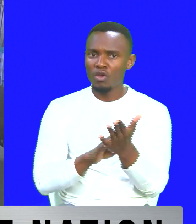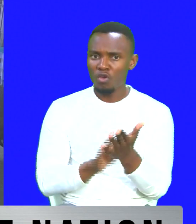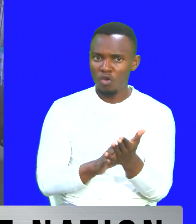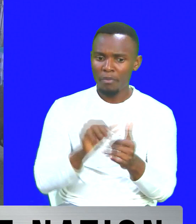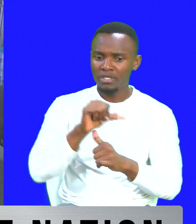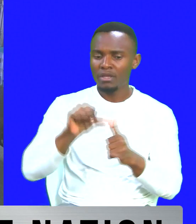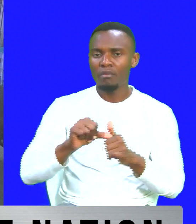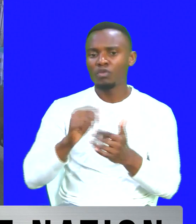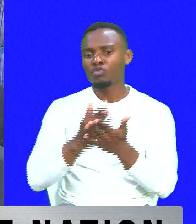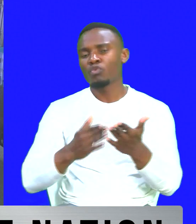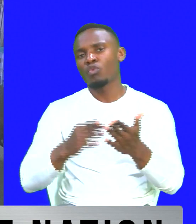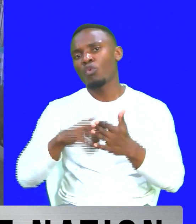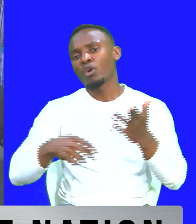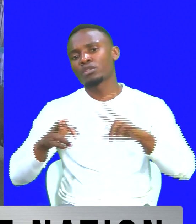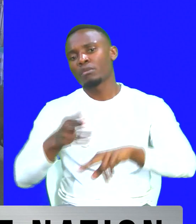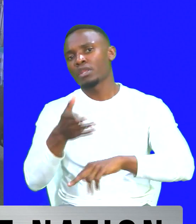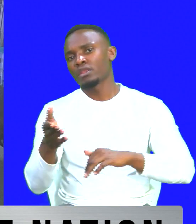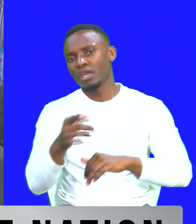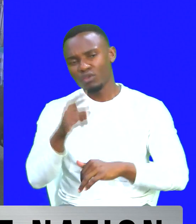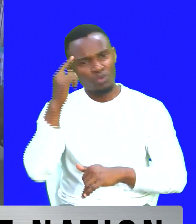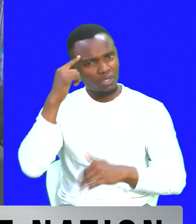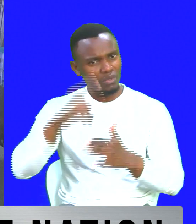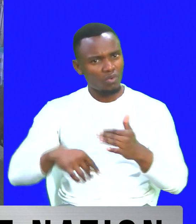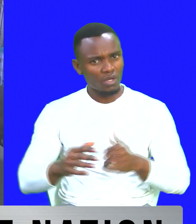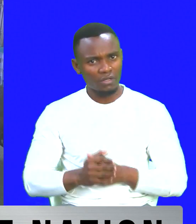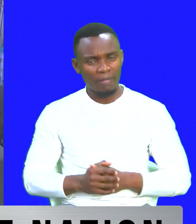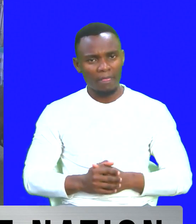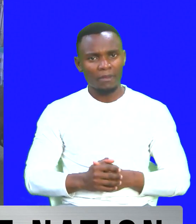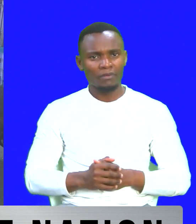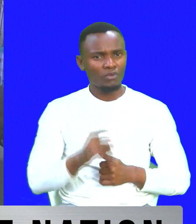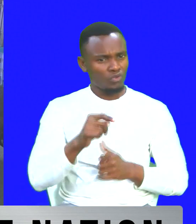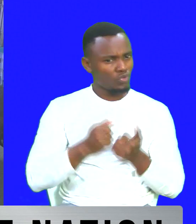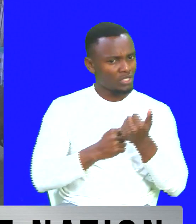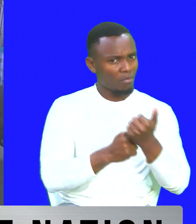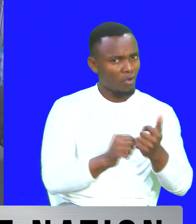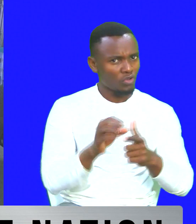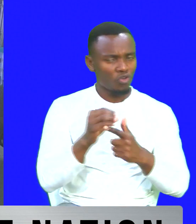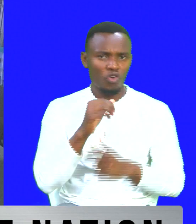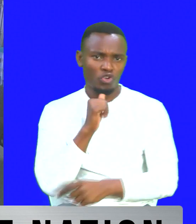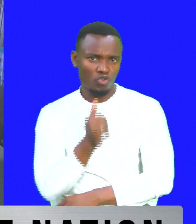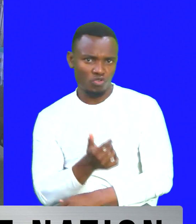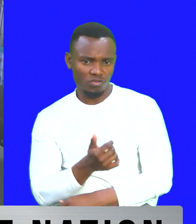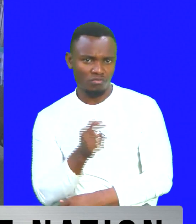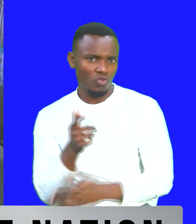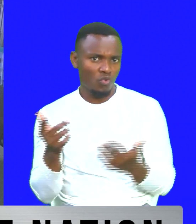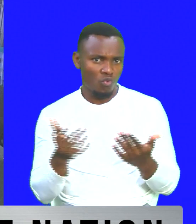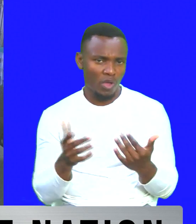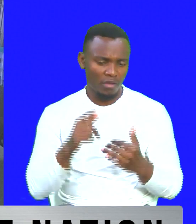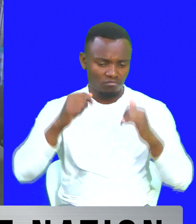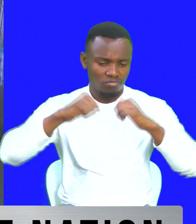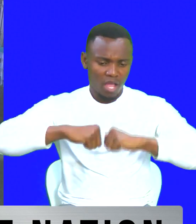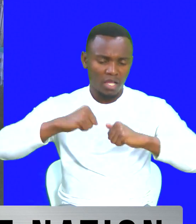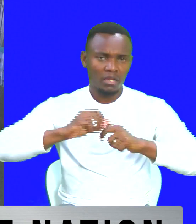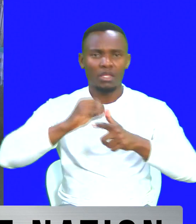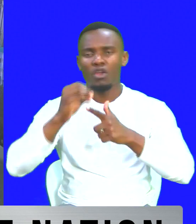about what's happening at the talks. What do you think is happening? Are you for it, not for it? Where are you at? Are you in agreement? Are